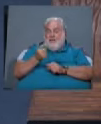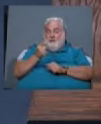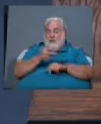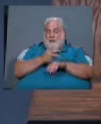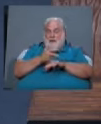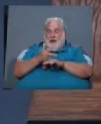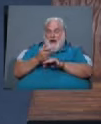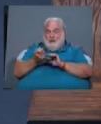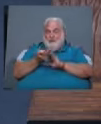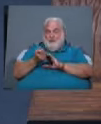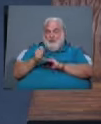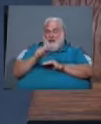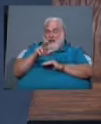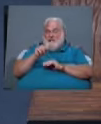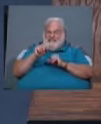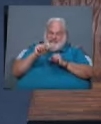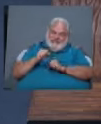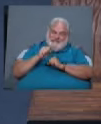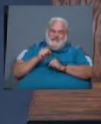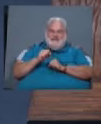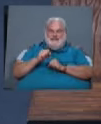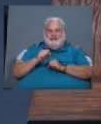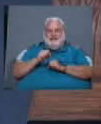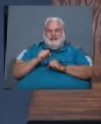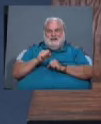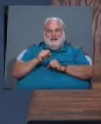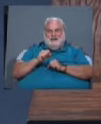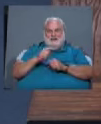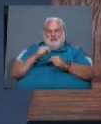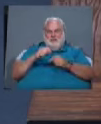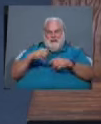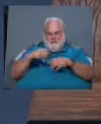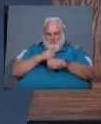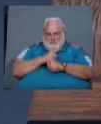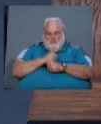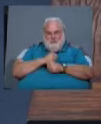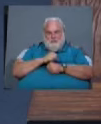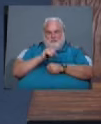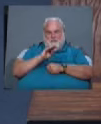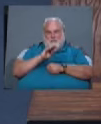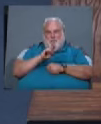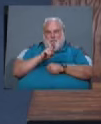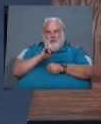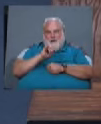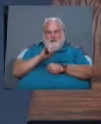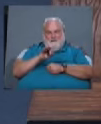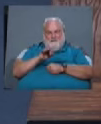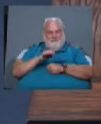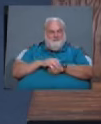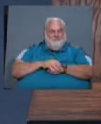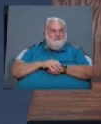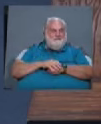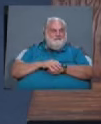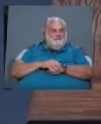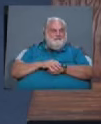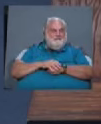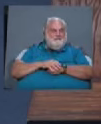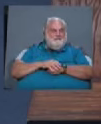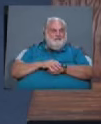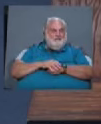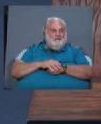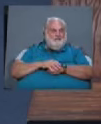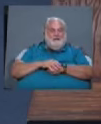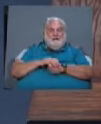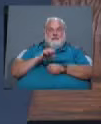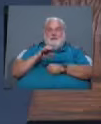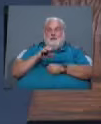parking I took out in an opportunity to be brief, but maybe we can explain that more in more detail. But the Crest